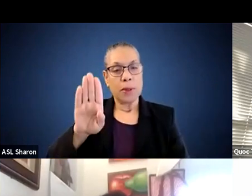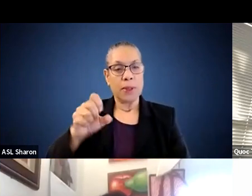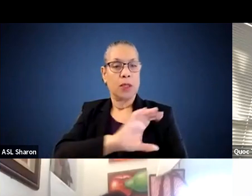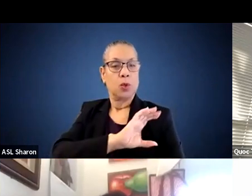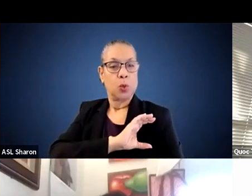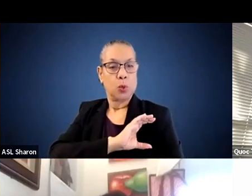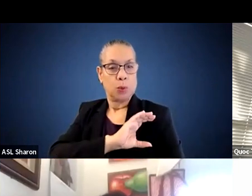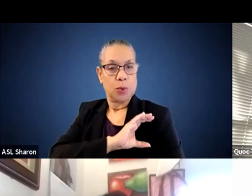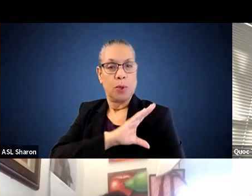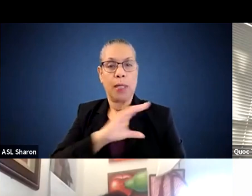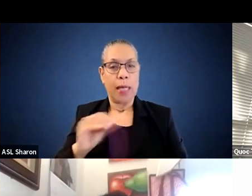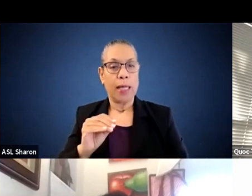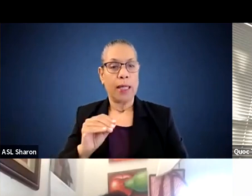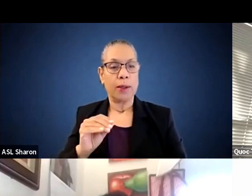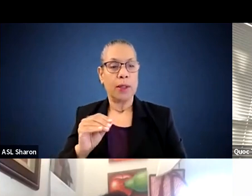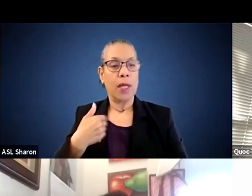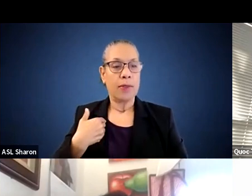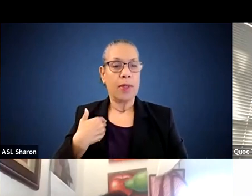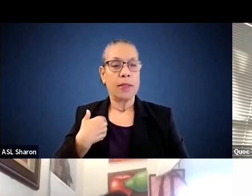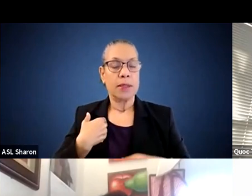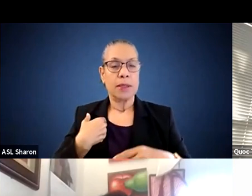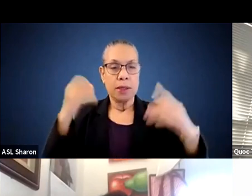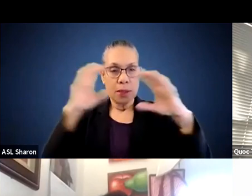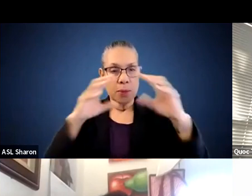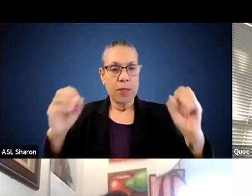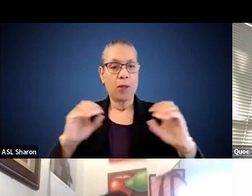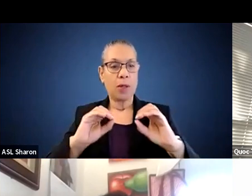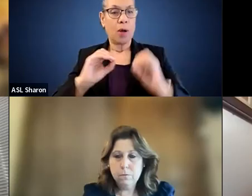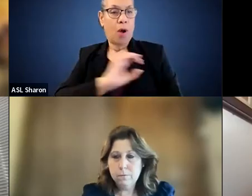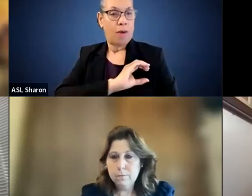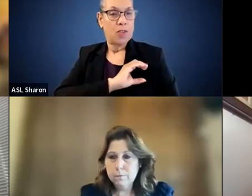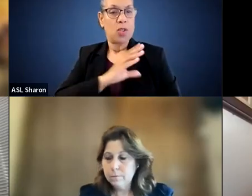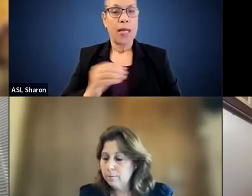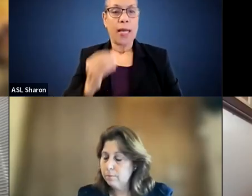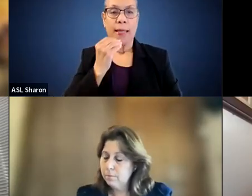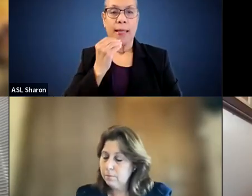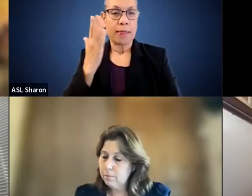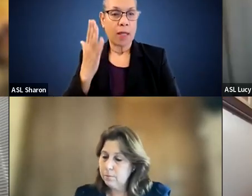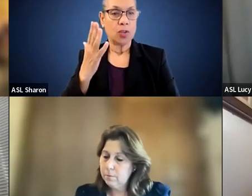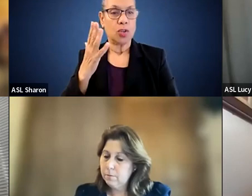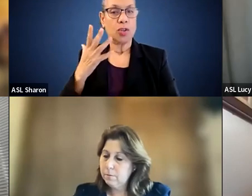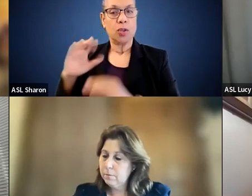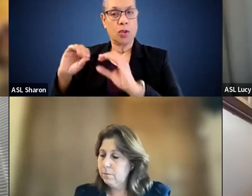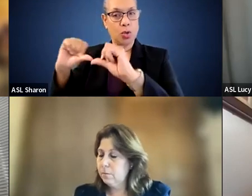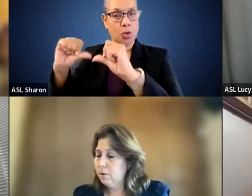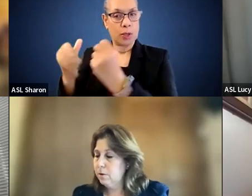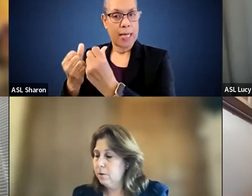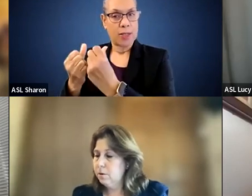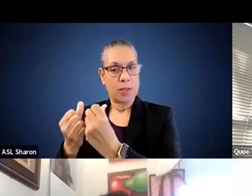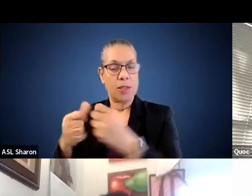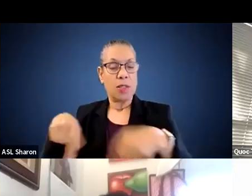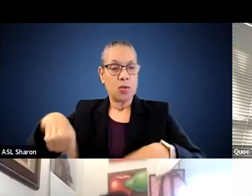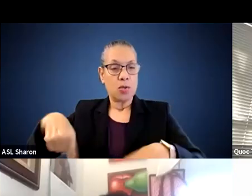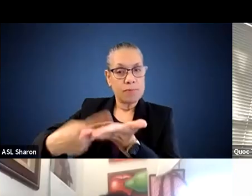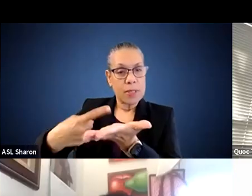supporter office Superior officers Federation and the lunch hour monitors Association to have this